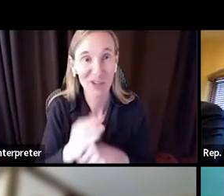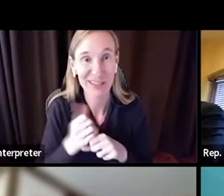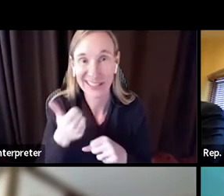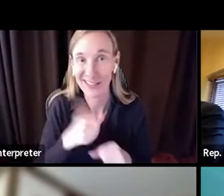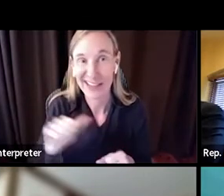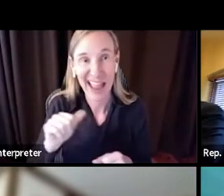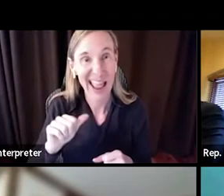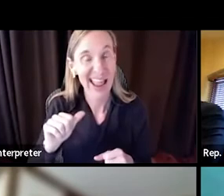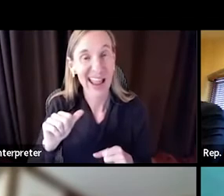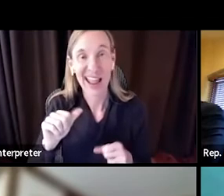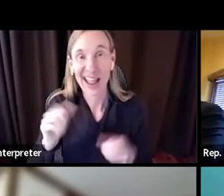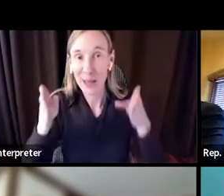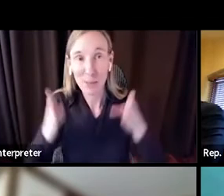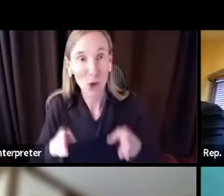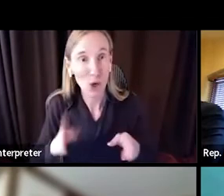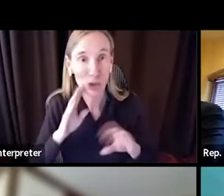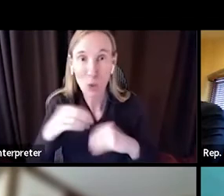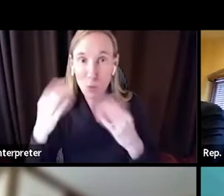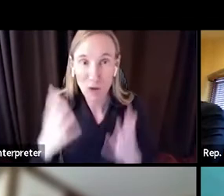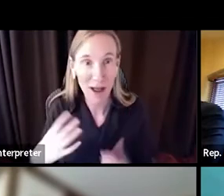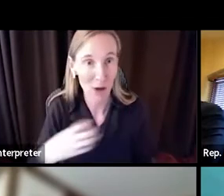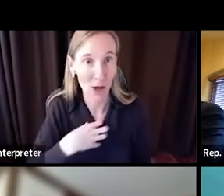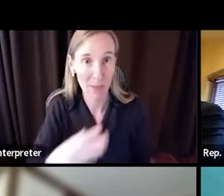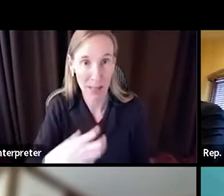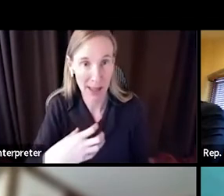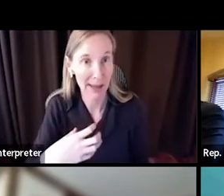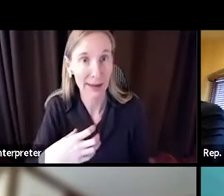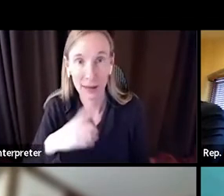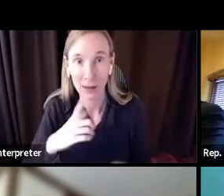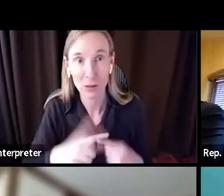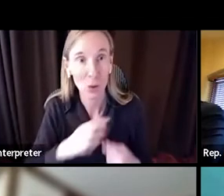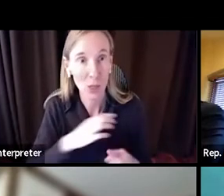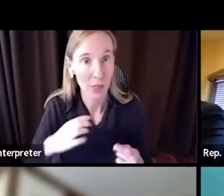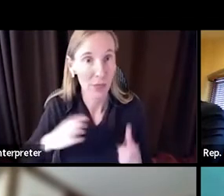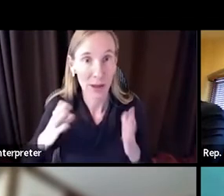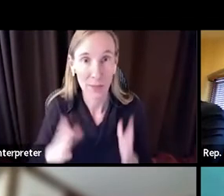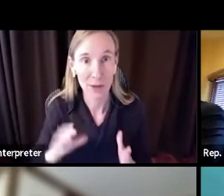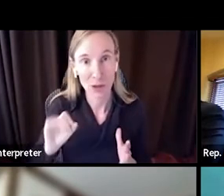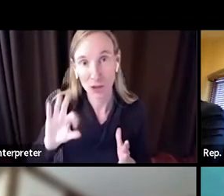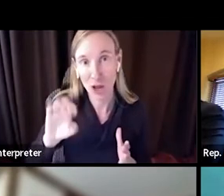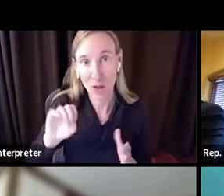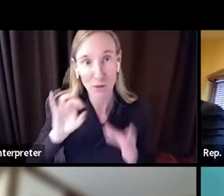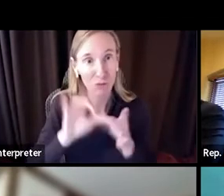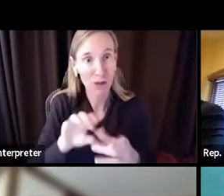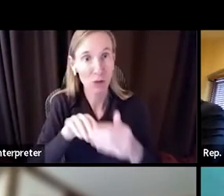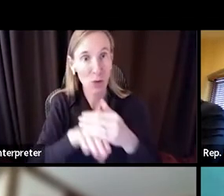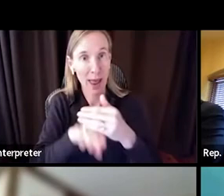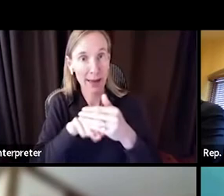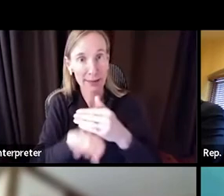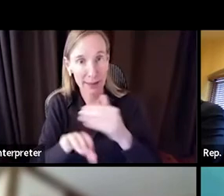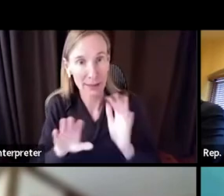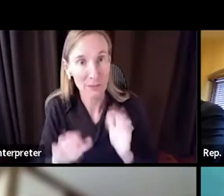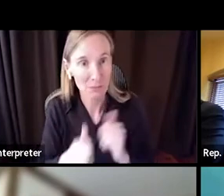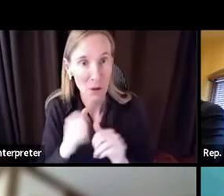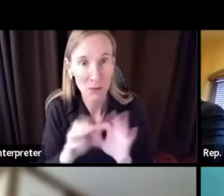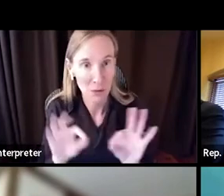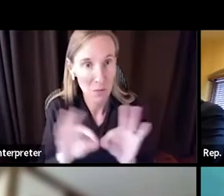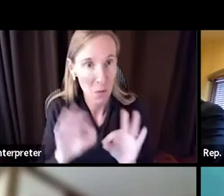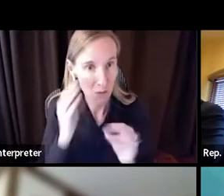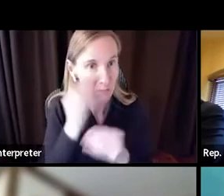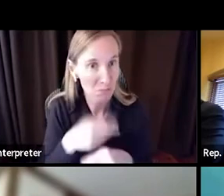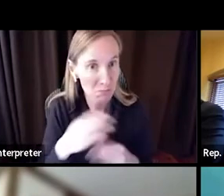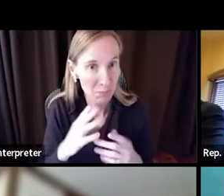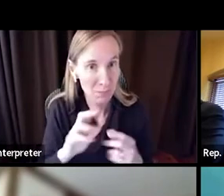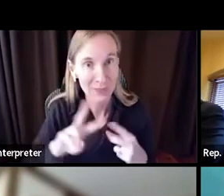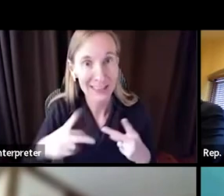constituent or provider complaints into the DEVA commissioner's office related to access. So that's first and foremost. Second,